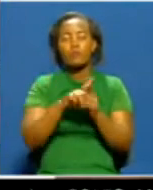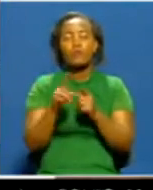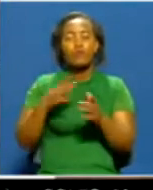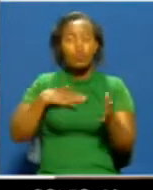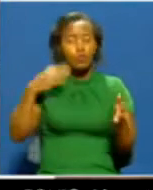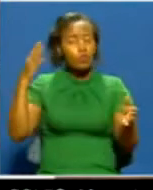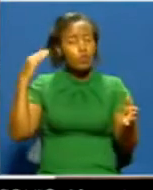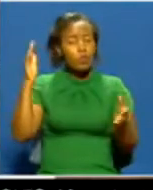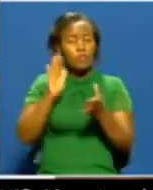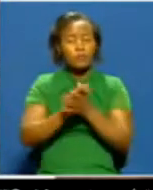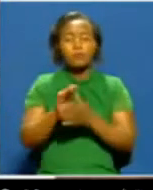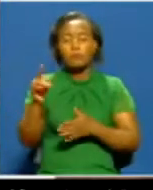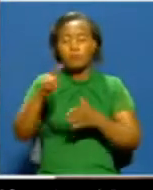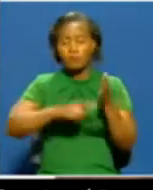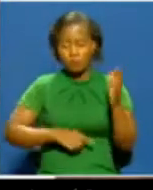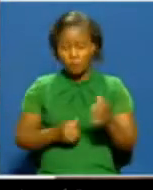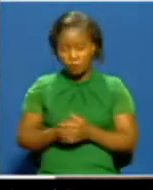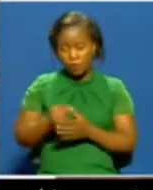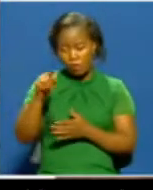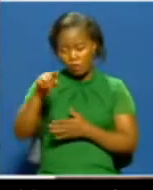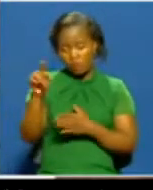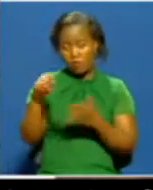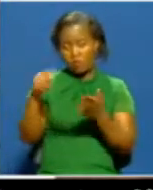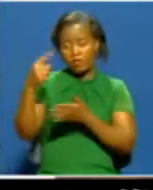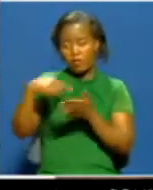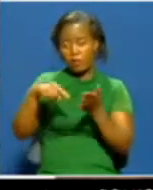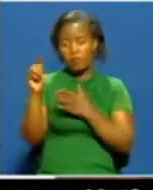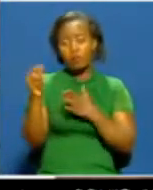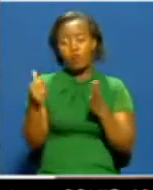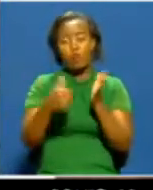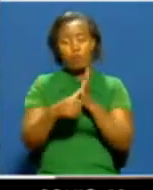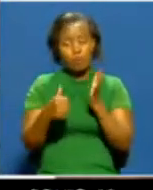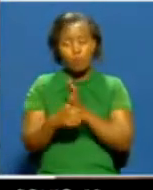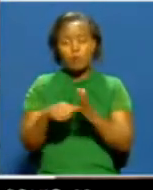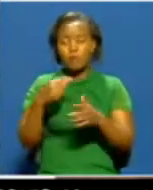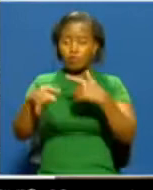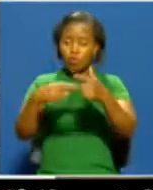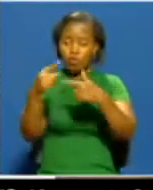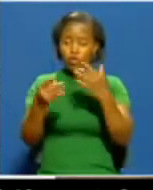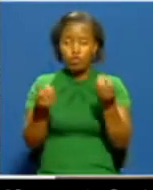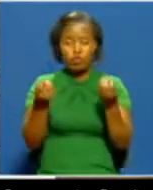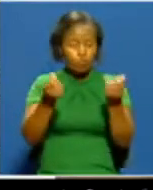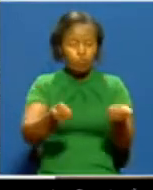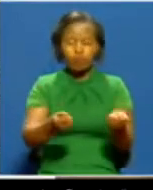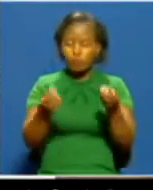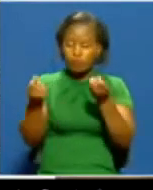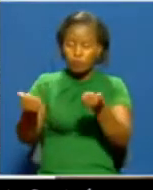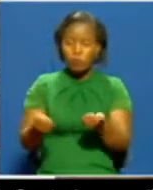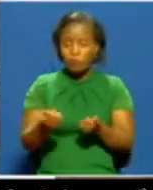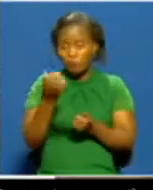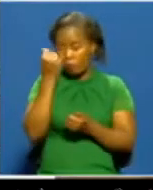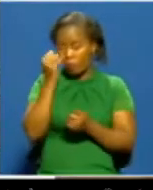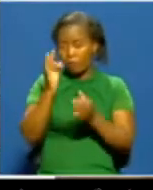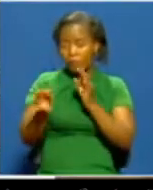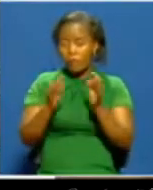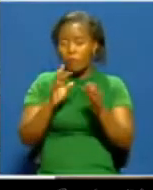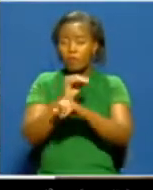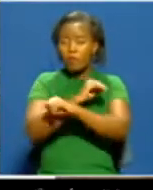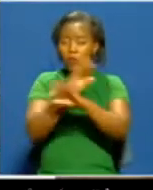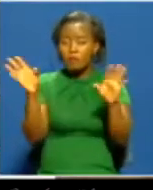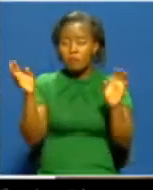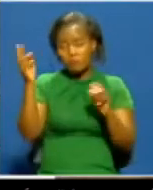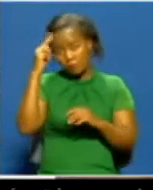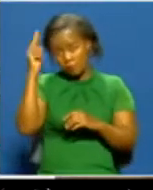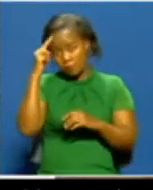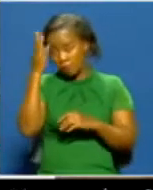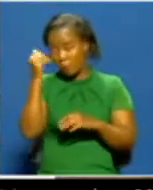is I think it's an approval issue which they are dealing with, because unless it is clear what the reasons are,